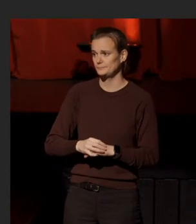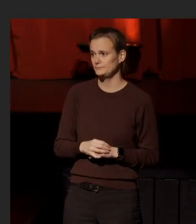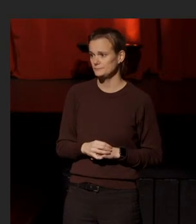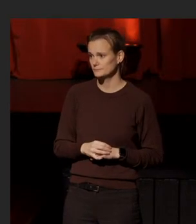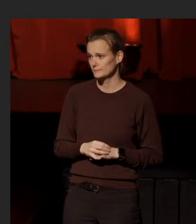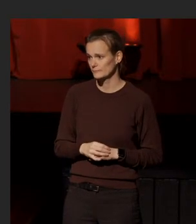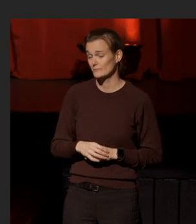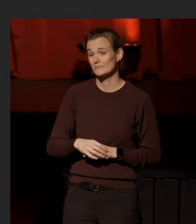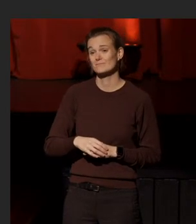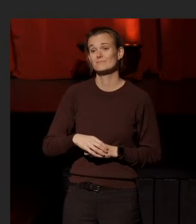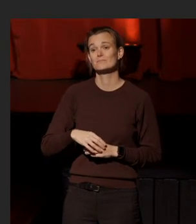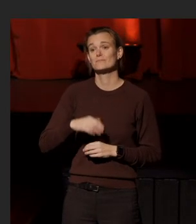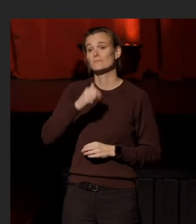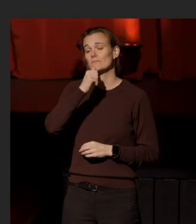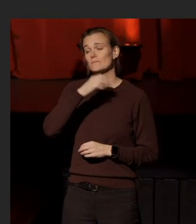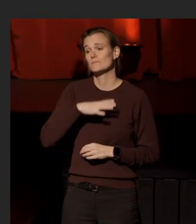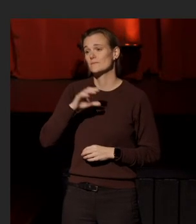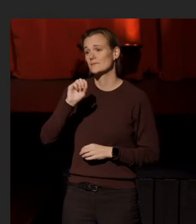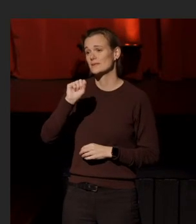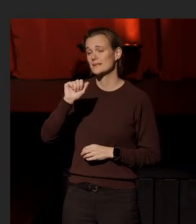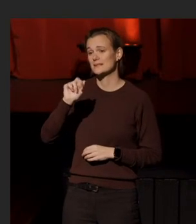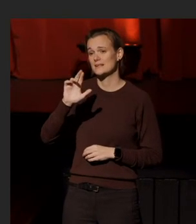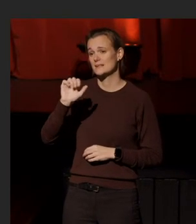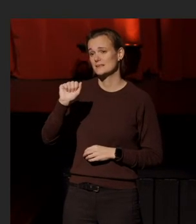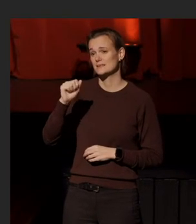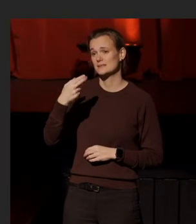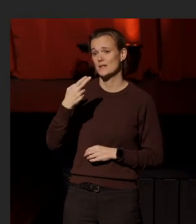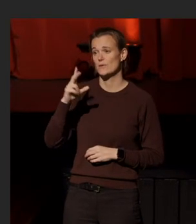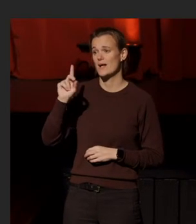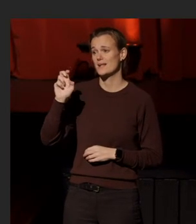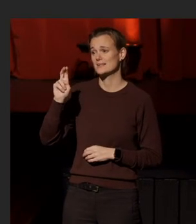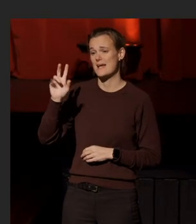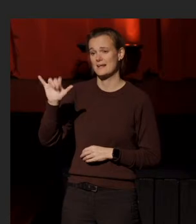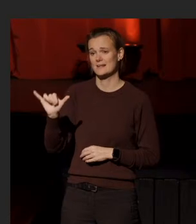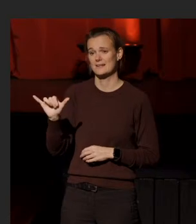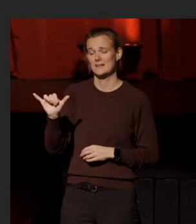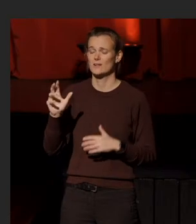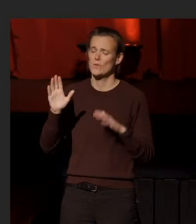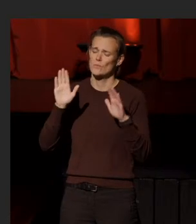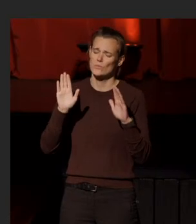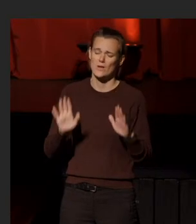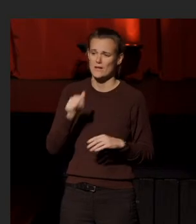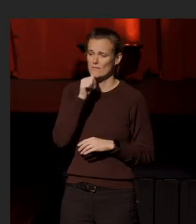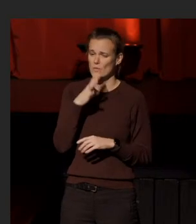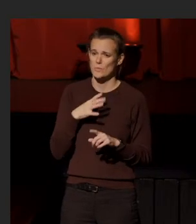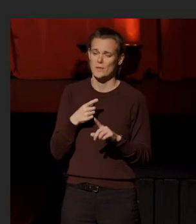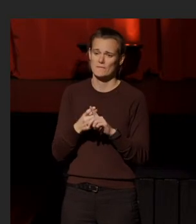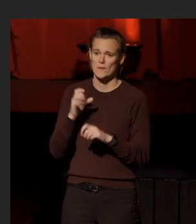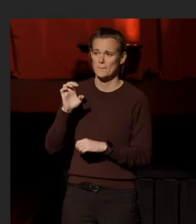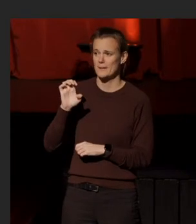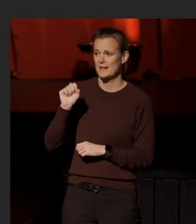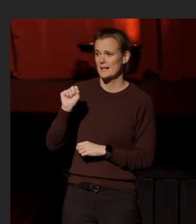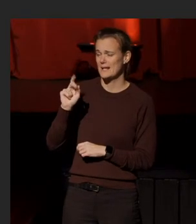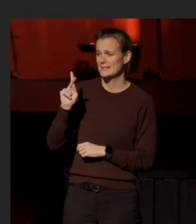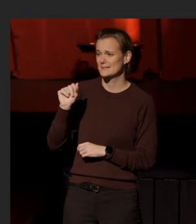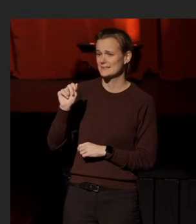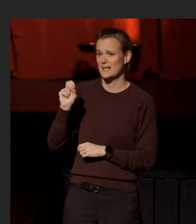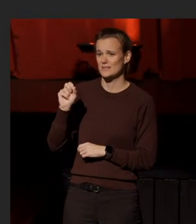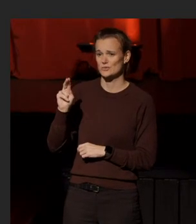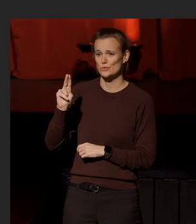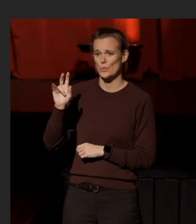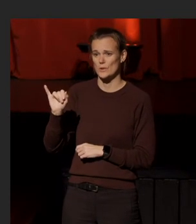Sarah Denny was one of those incredible women in our lives from Eskasoni who held our